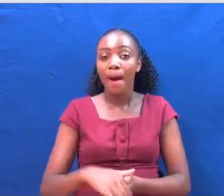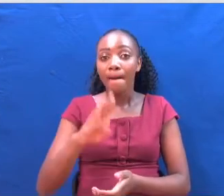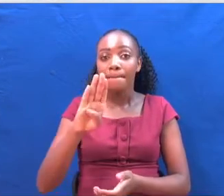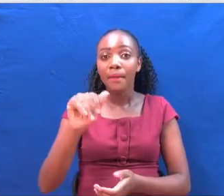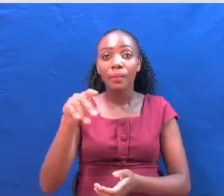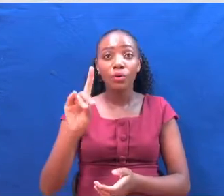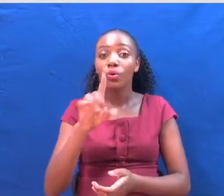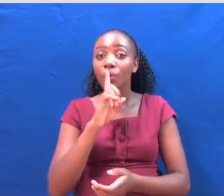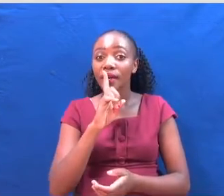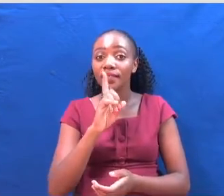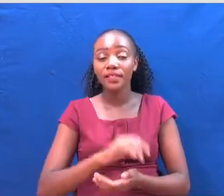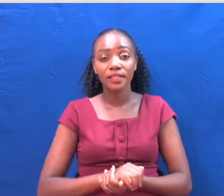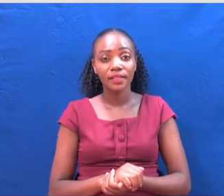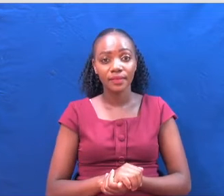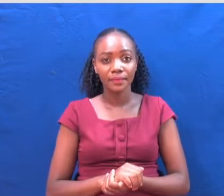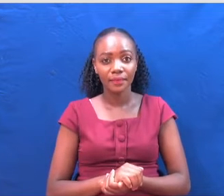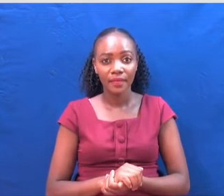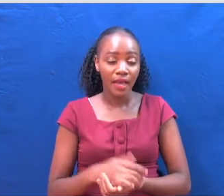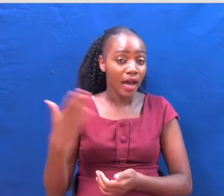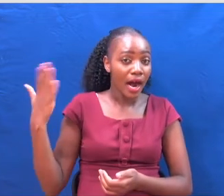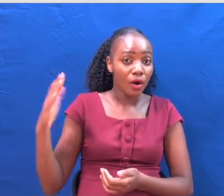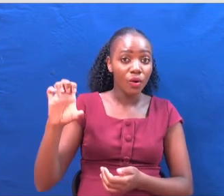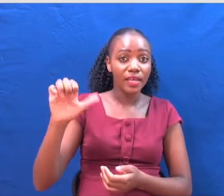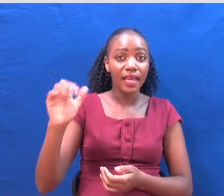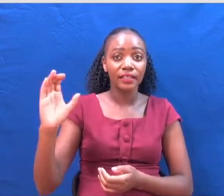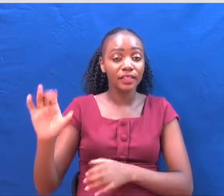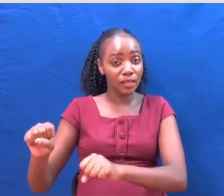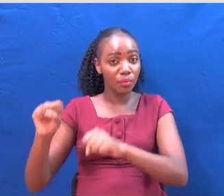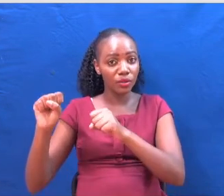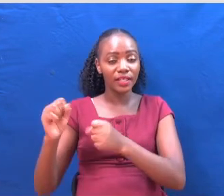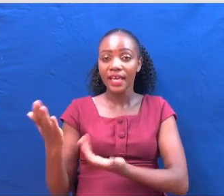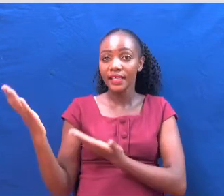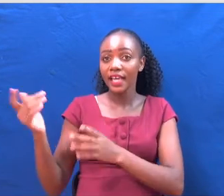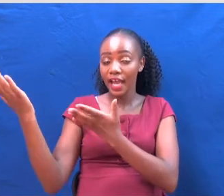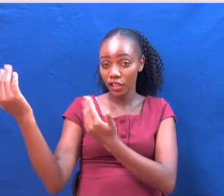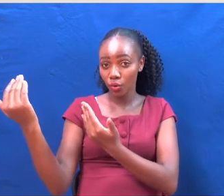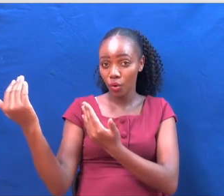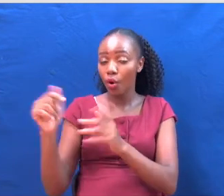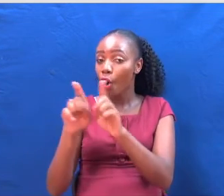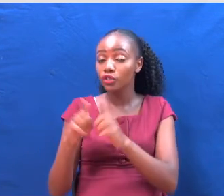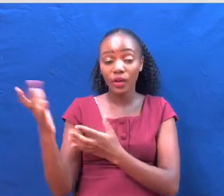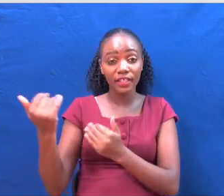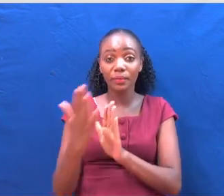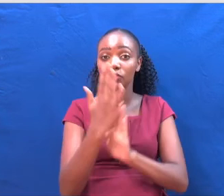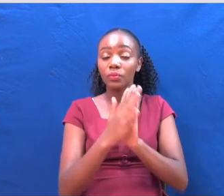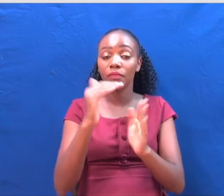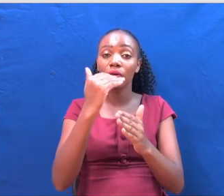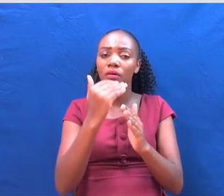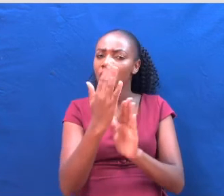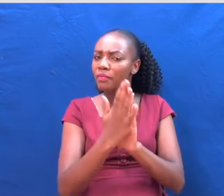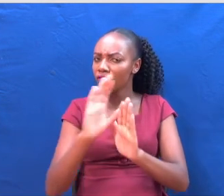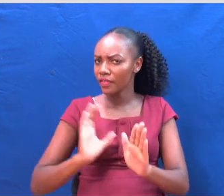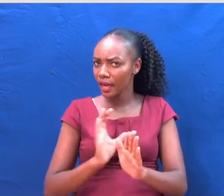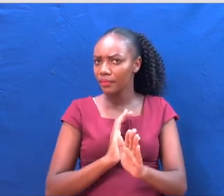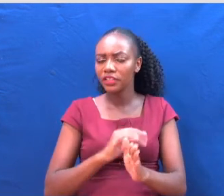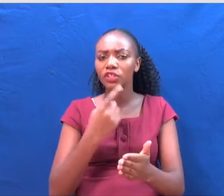your microphone. Former EACC boss Halaki Wako is also expected to appear before the committee this week to shed